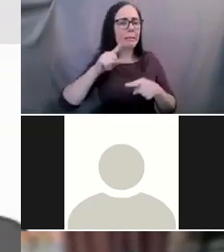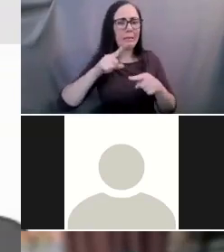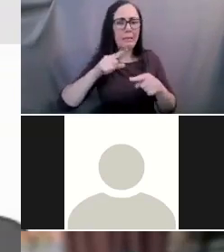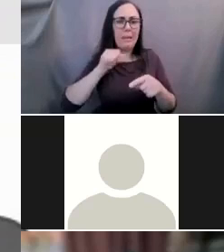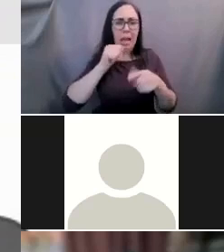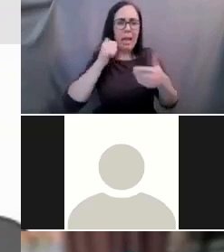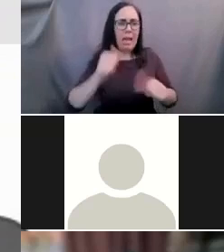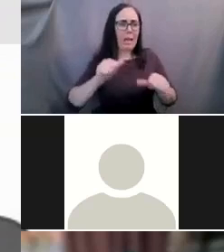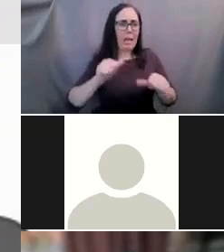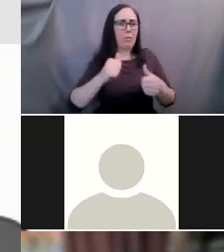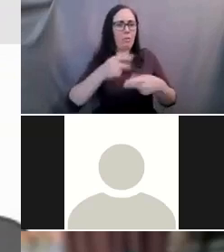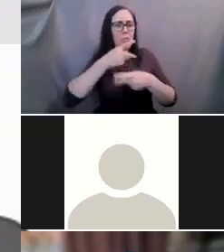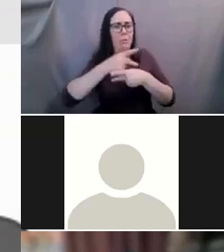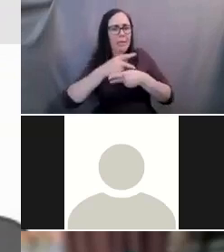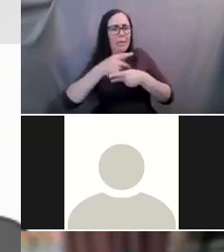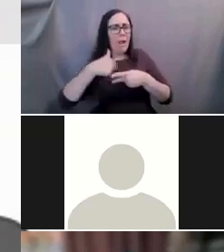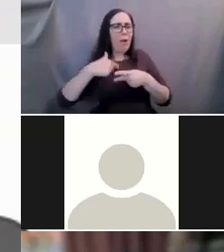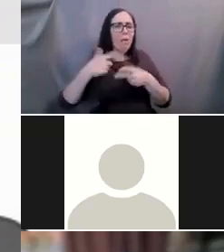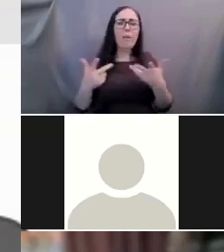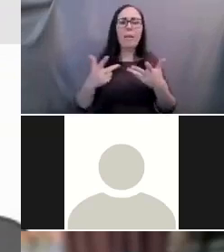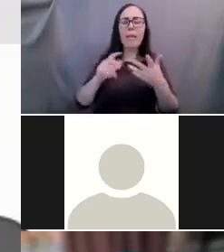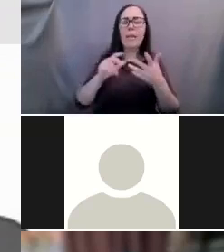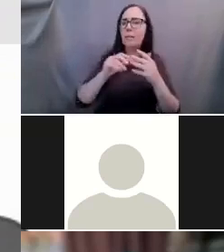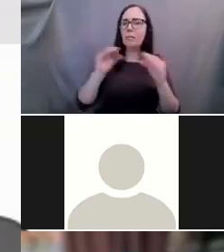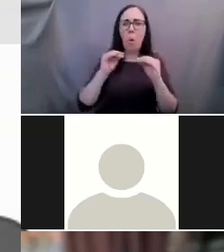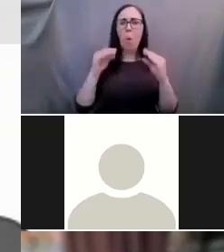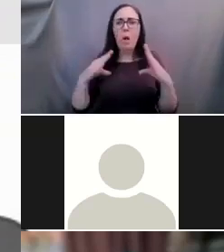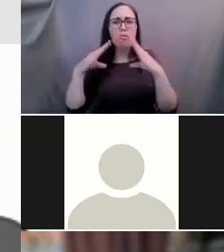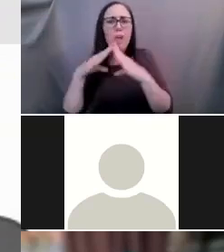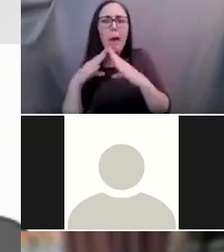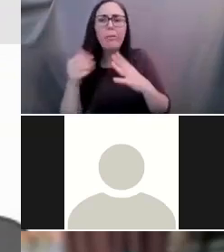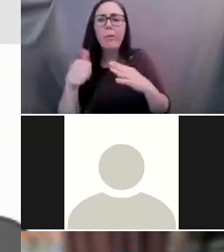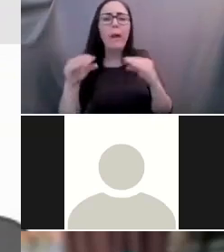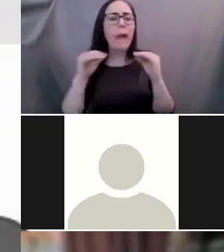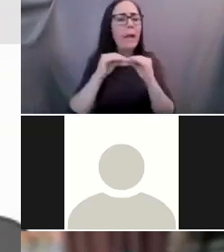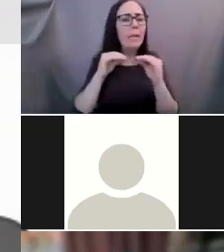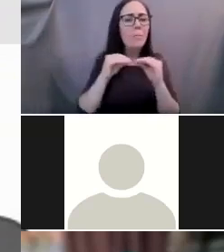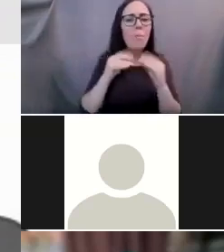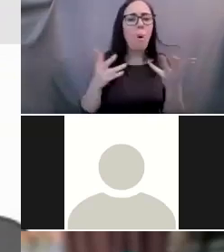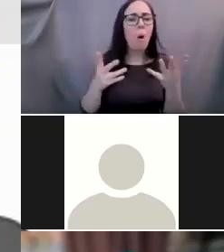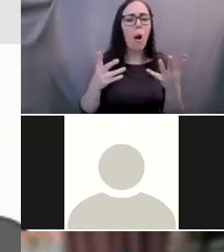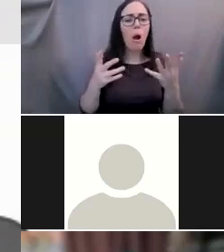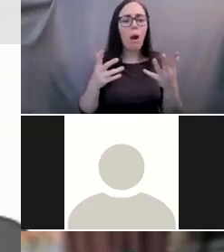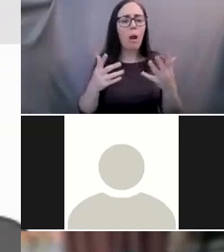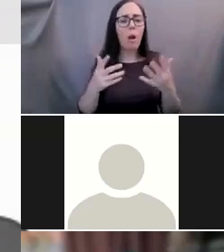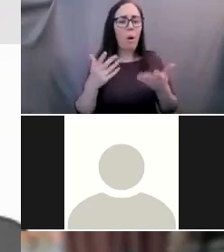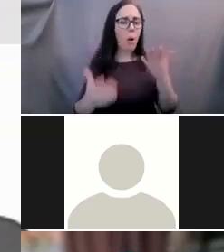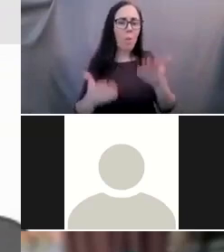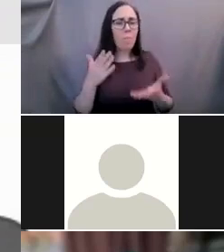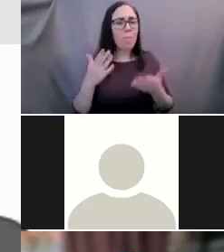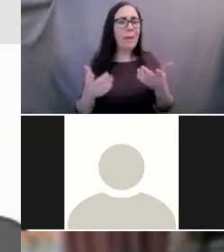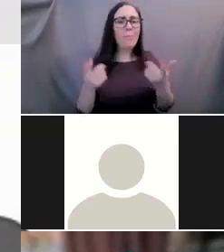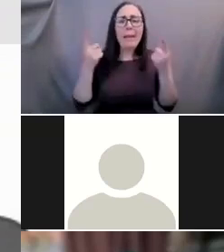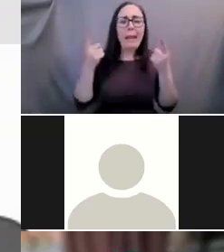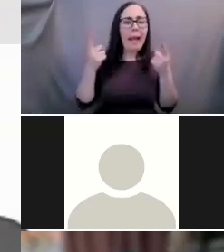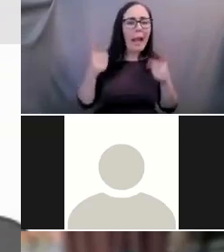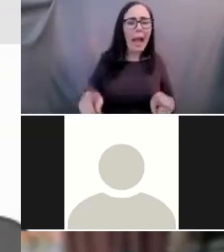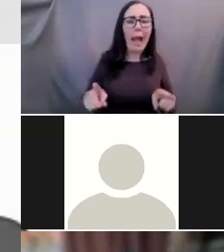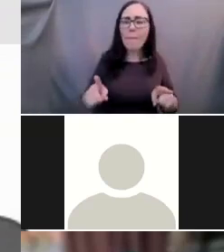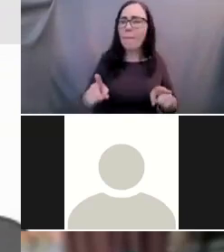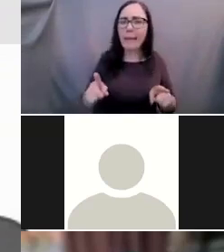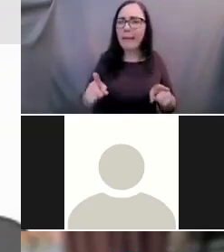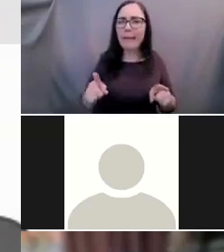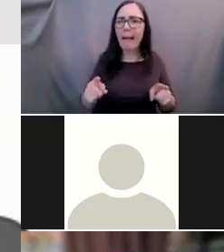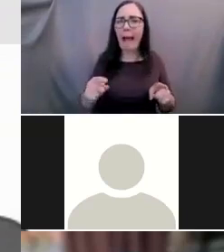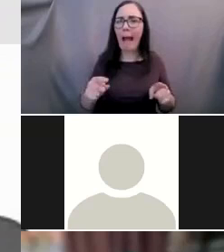devices. Survivors might also not recall the event, or they might take time to remember it later.